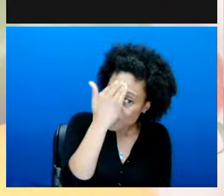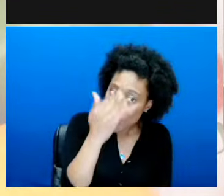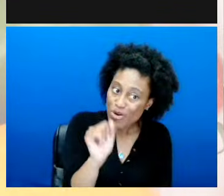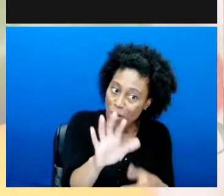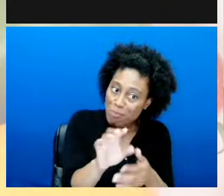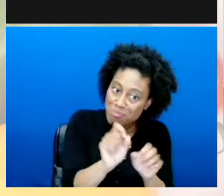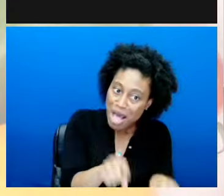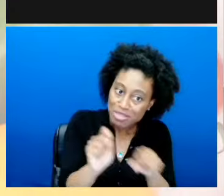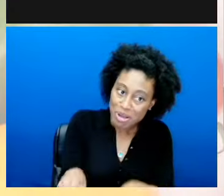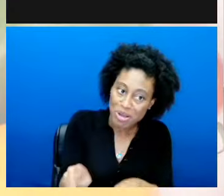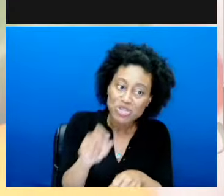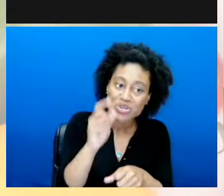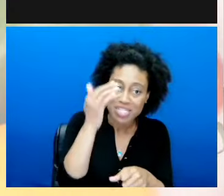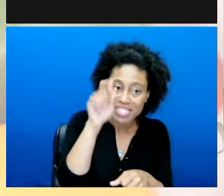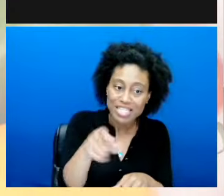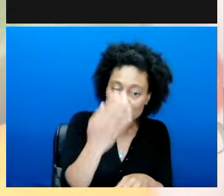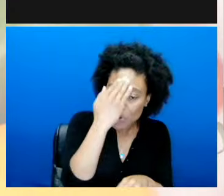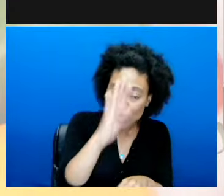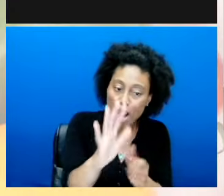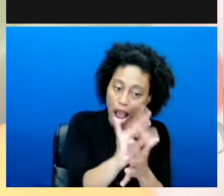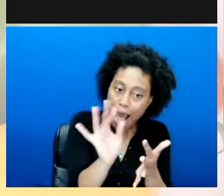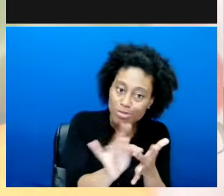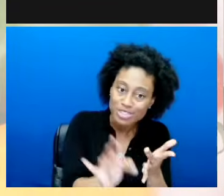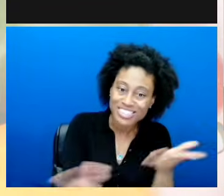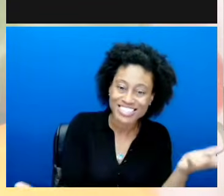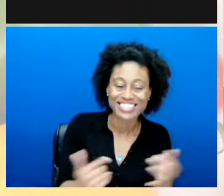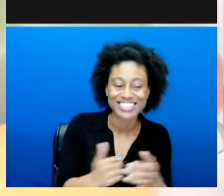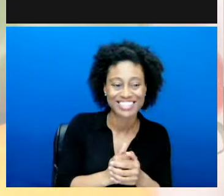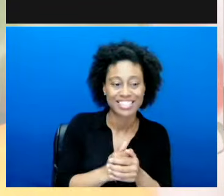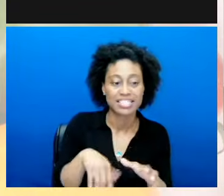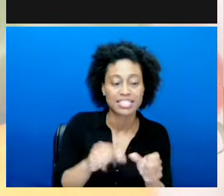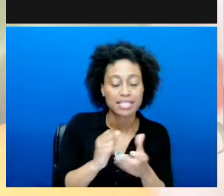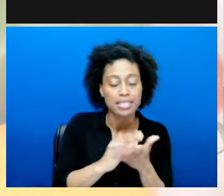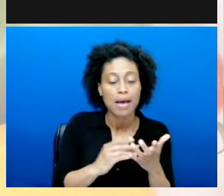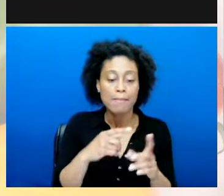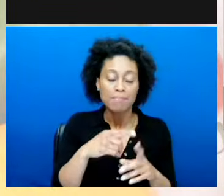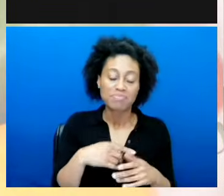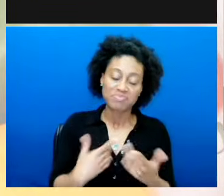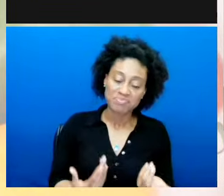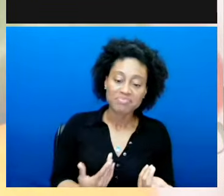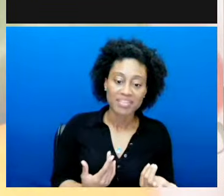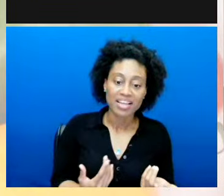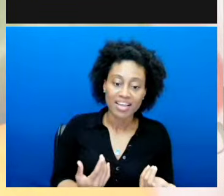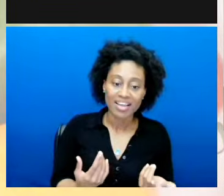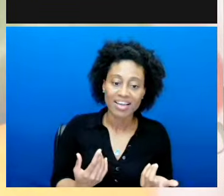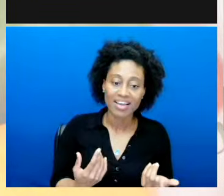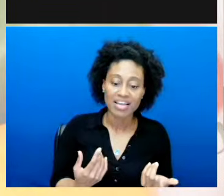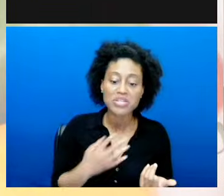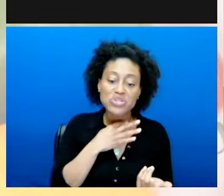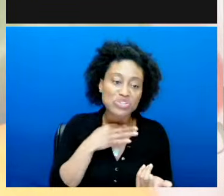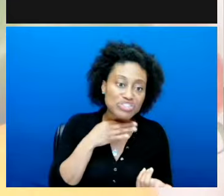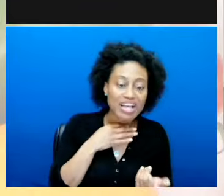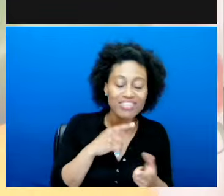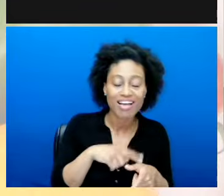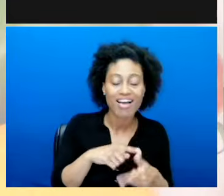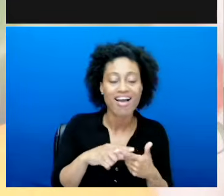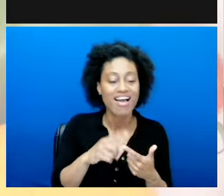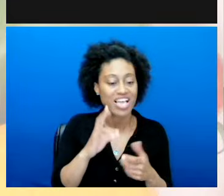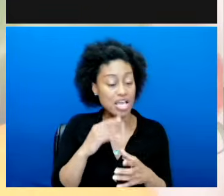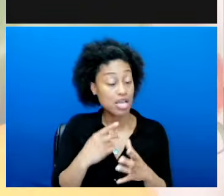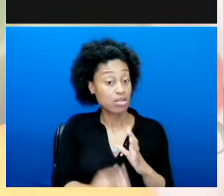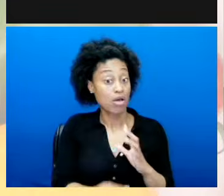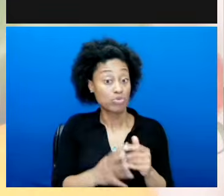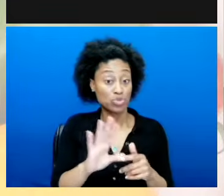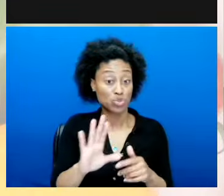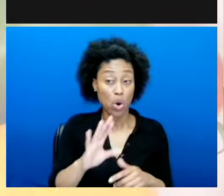for you, but it takes some creativity and some knowledge. But that doesn't mean saying goodbye to some of the more indulgent or nostalgic foods that you